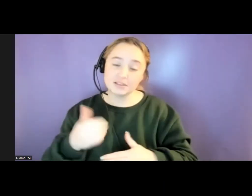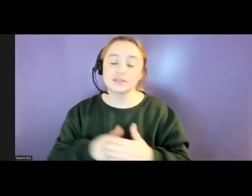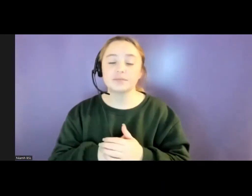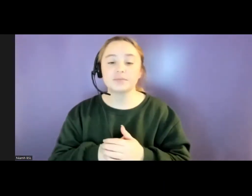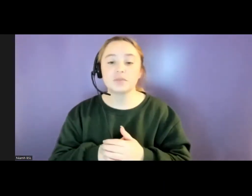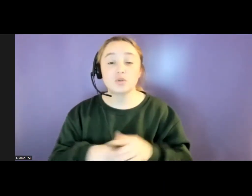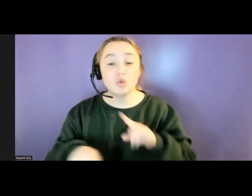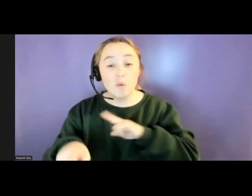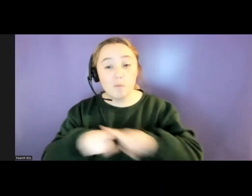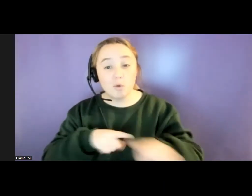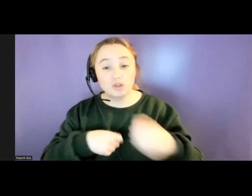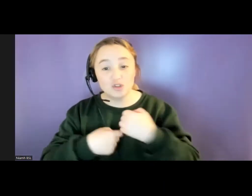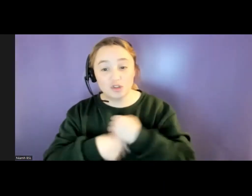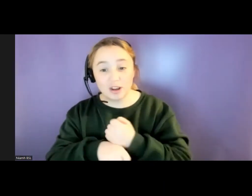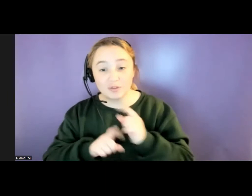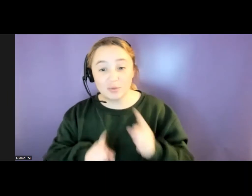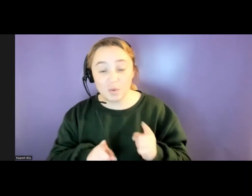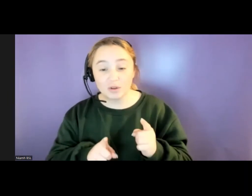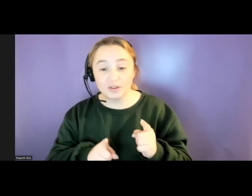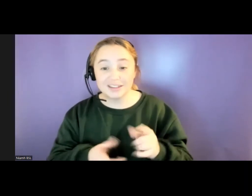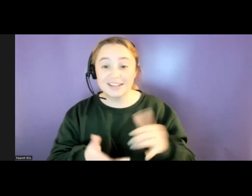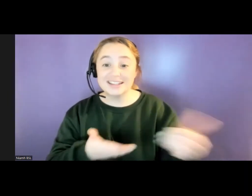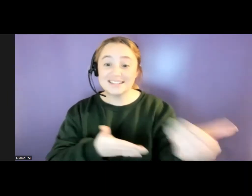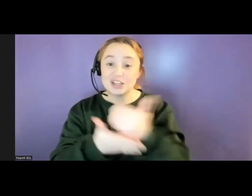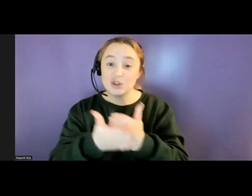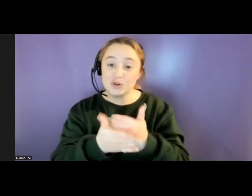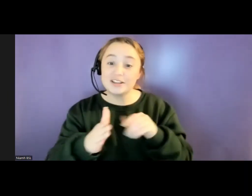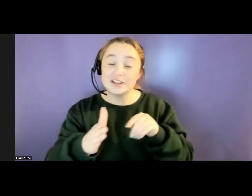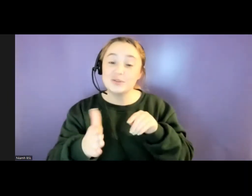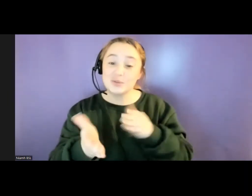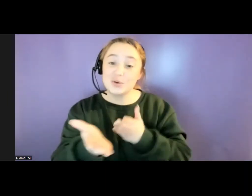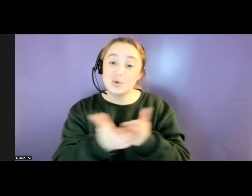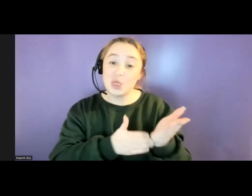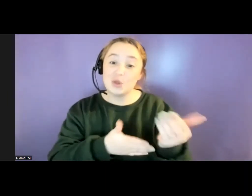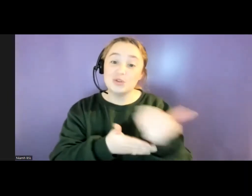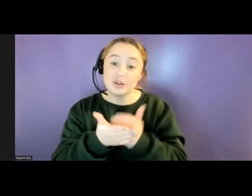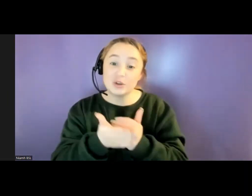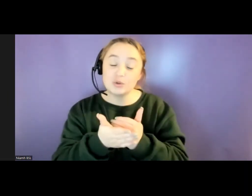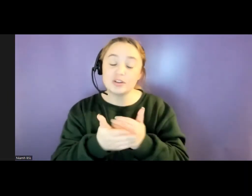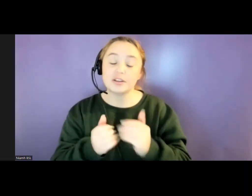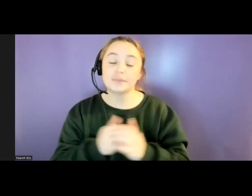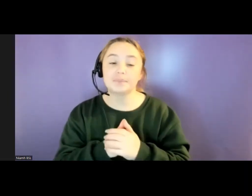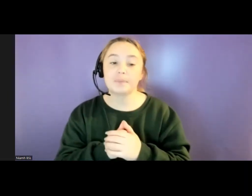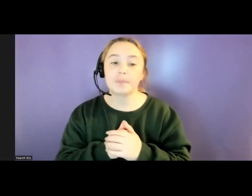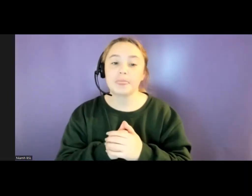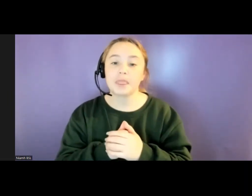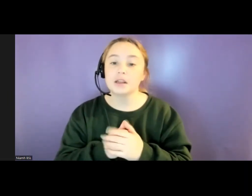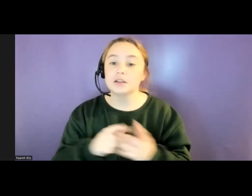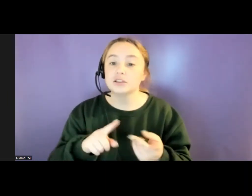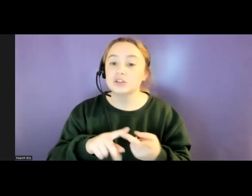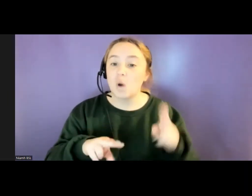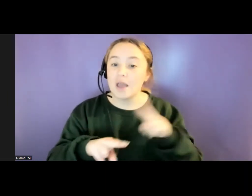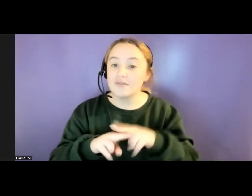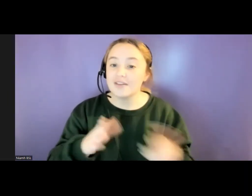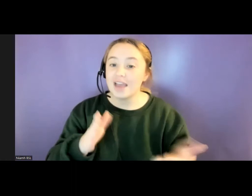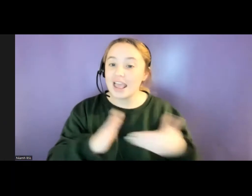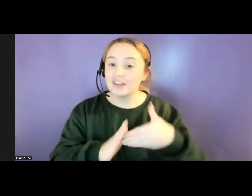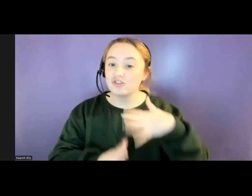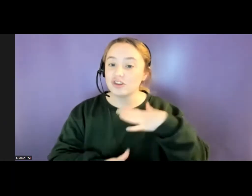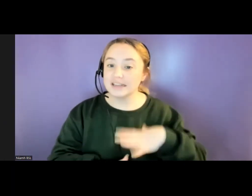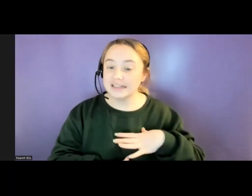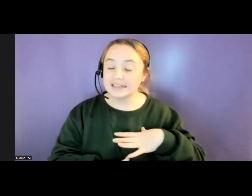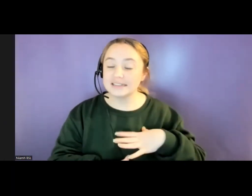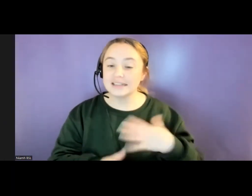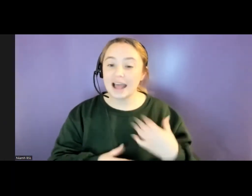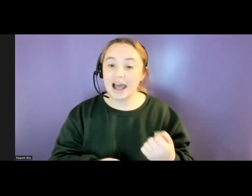most stressful situation for everyone, and in particular if you have additional requirements, or you